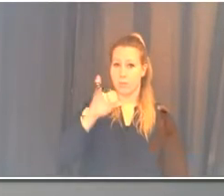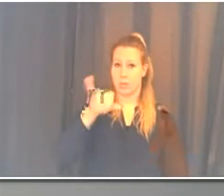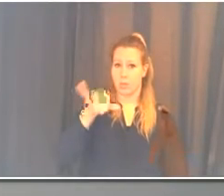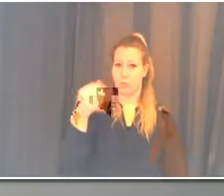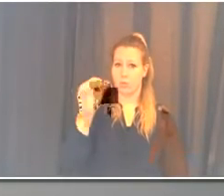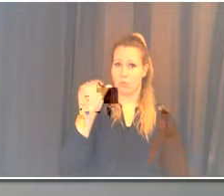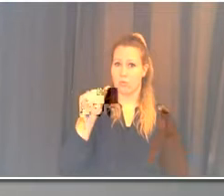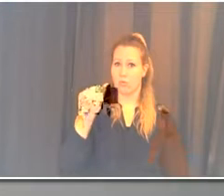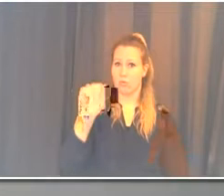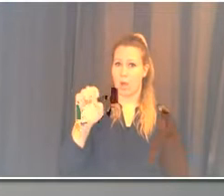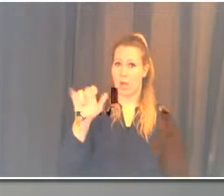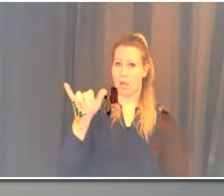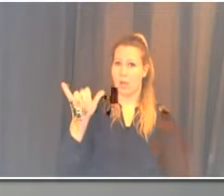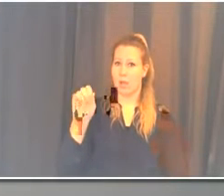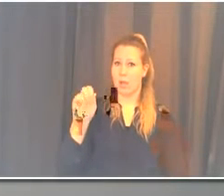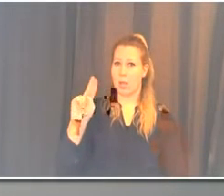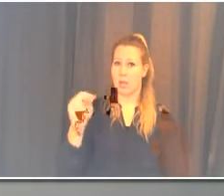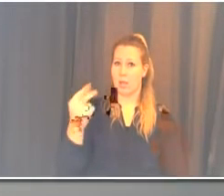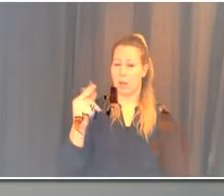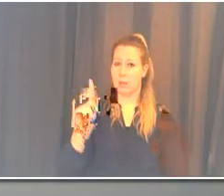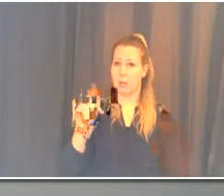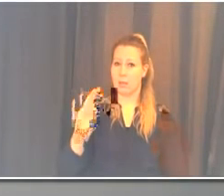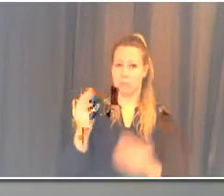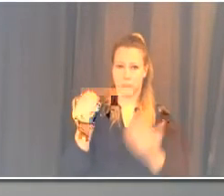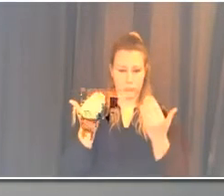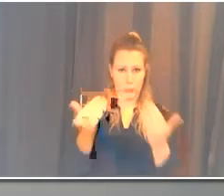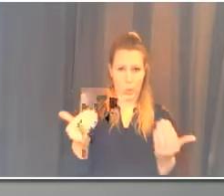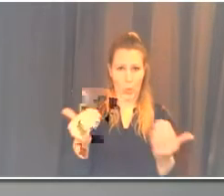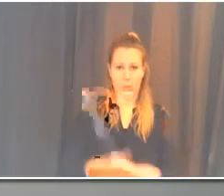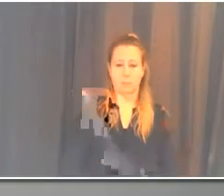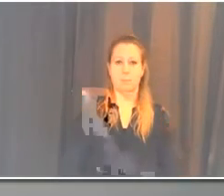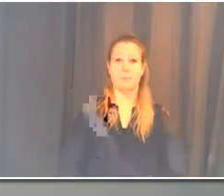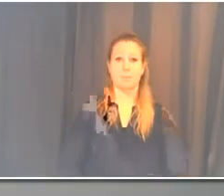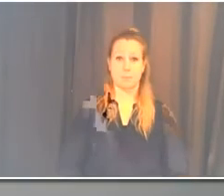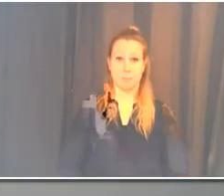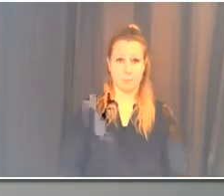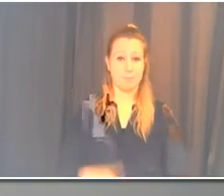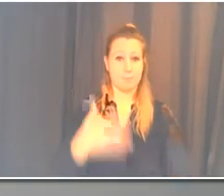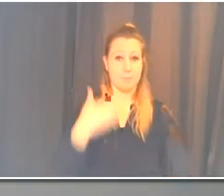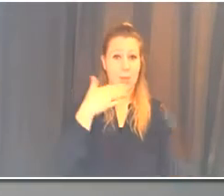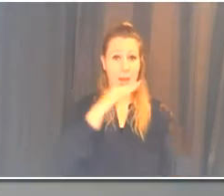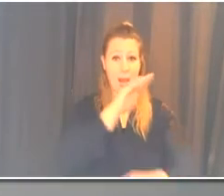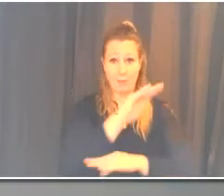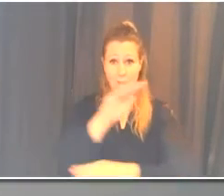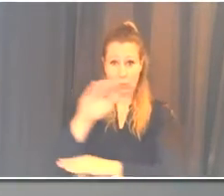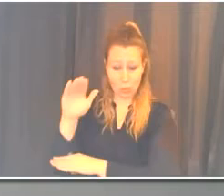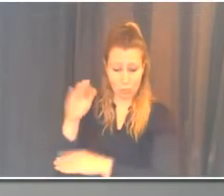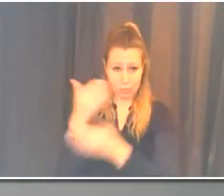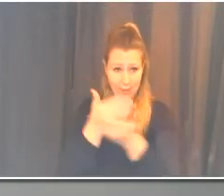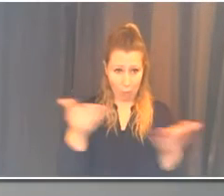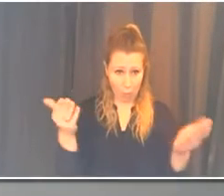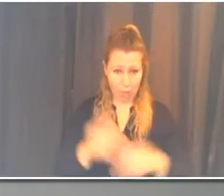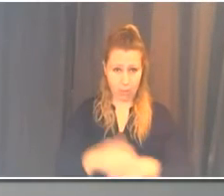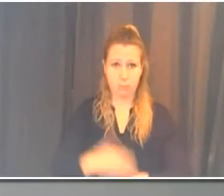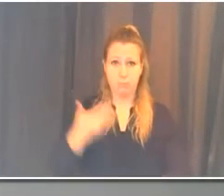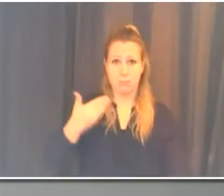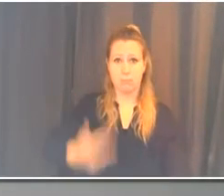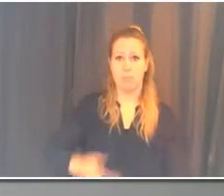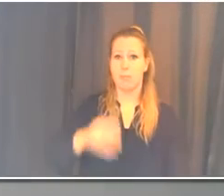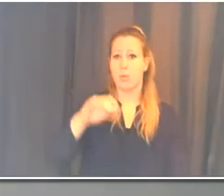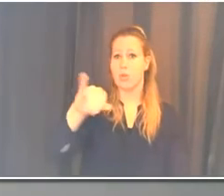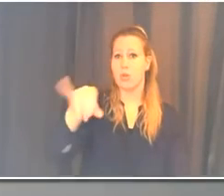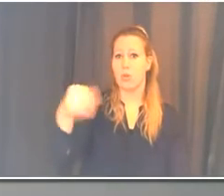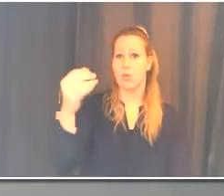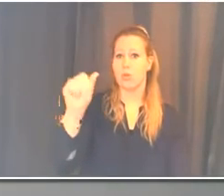services NYC and I'm going to speak a little bit to Liz's uh covid response and what we've done to